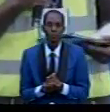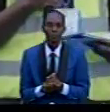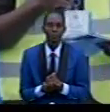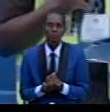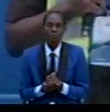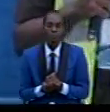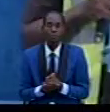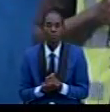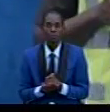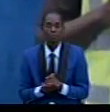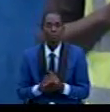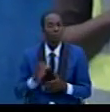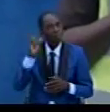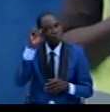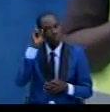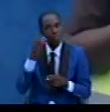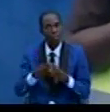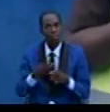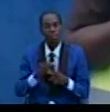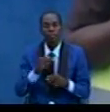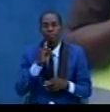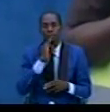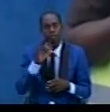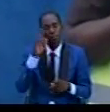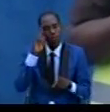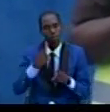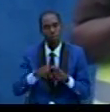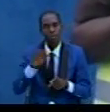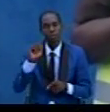My name is Brother Alfred Osayomo.